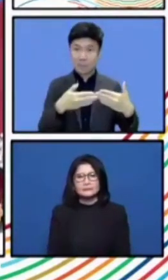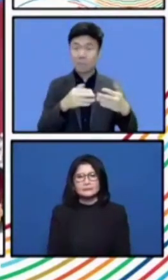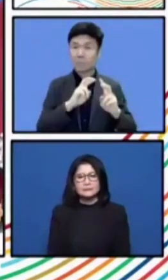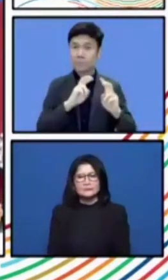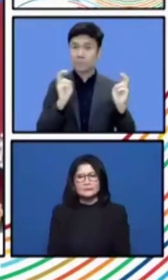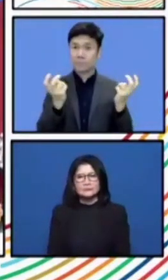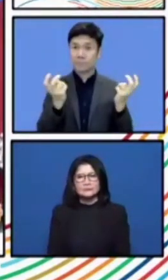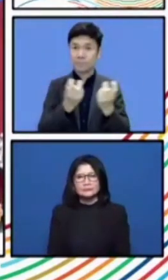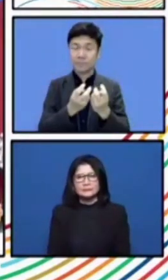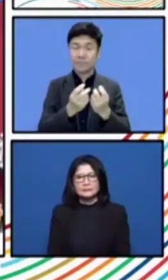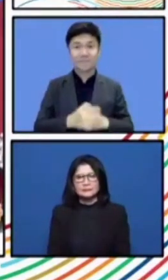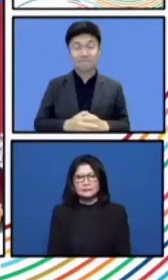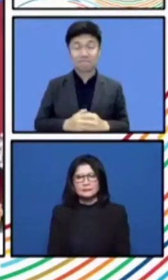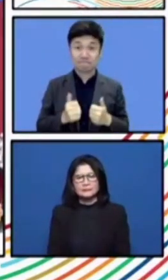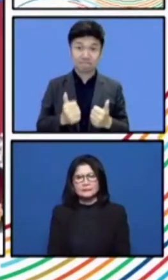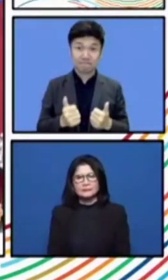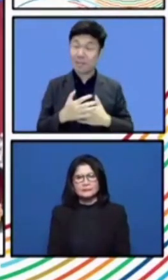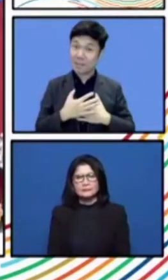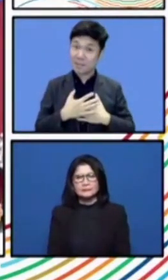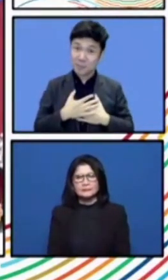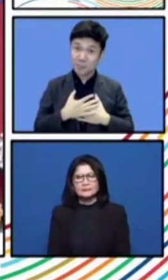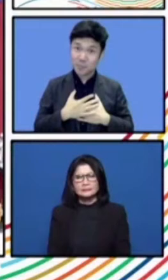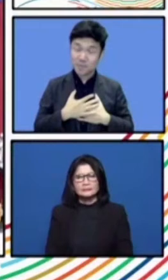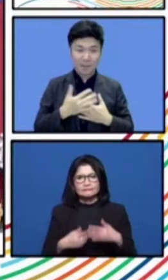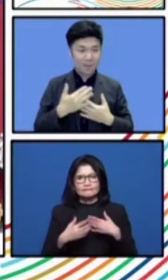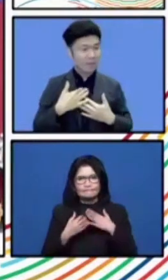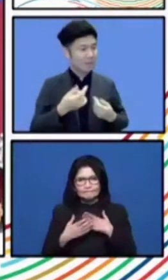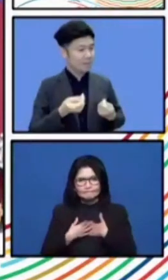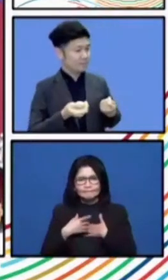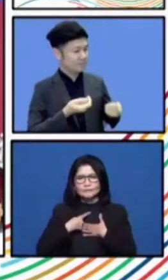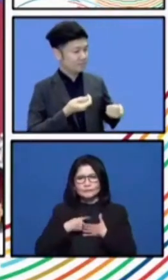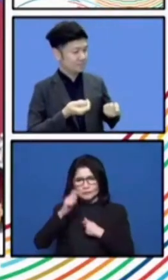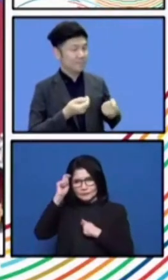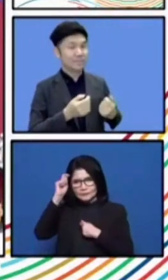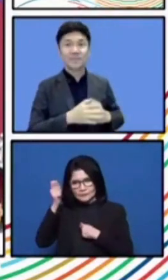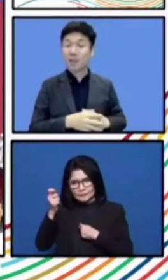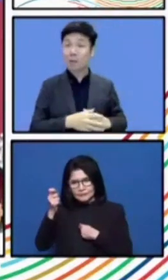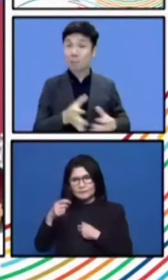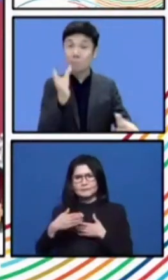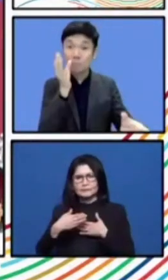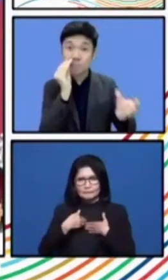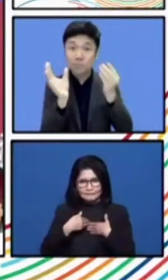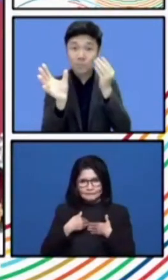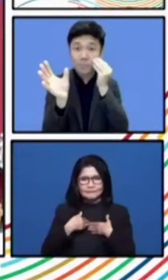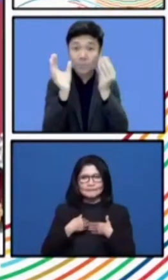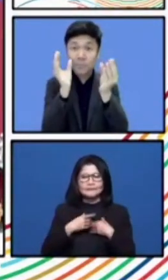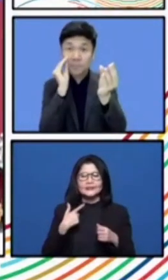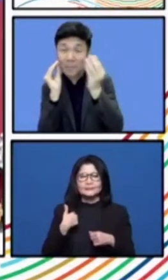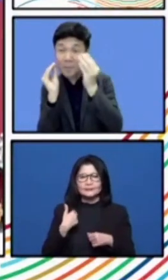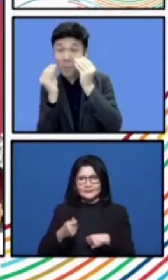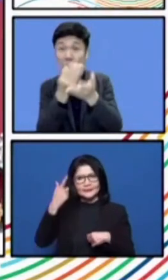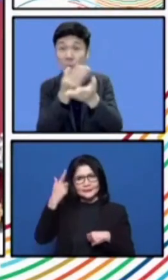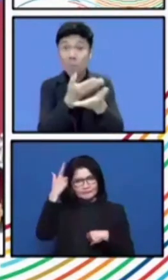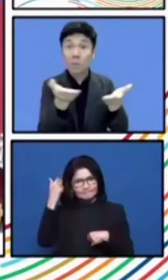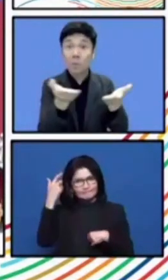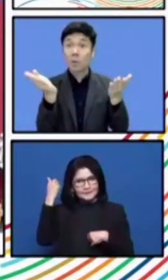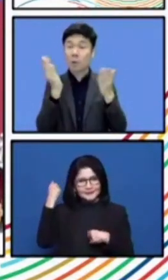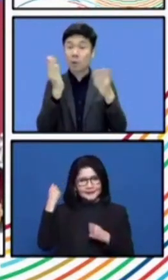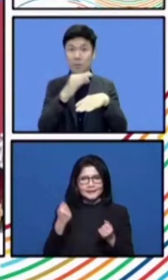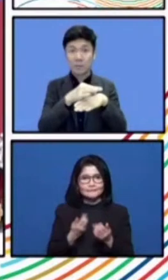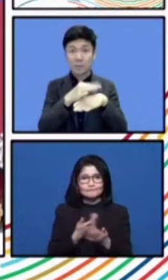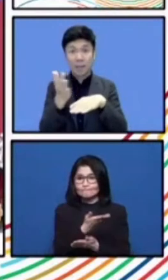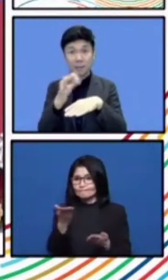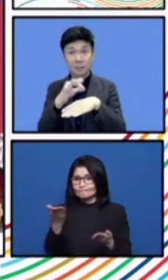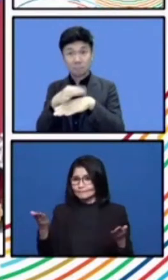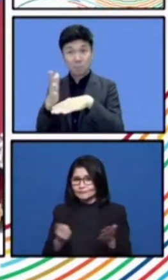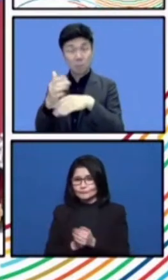it has been a great honor for me to moderate this round table and learn from our from our diverse experts on disability data and statistics